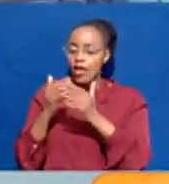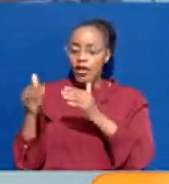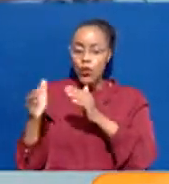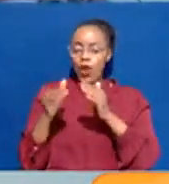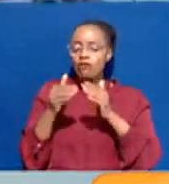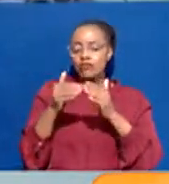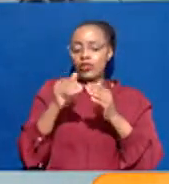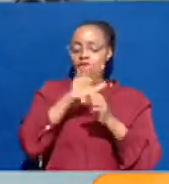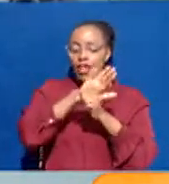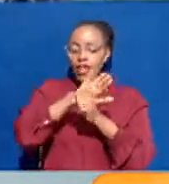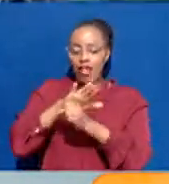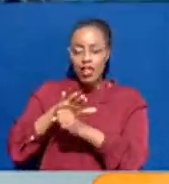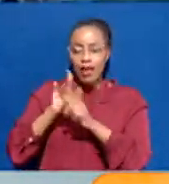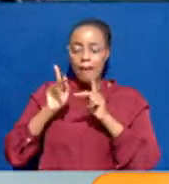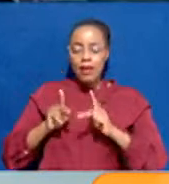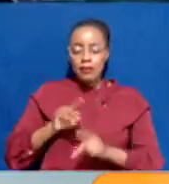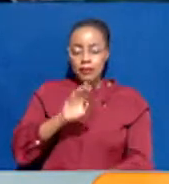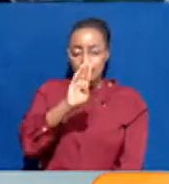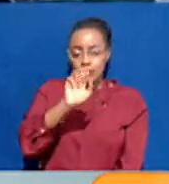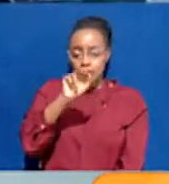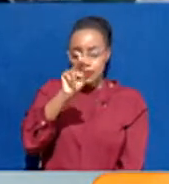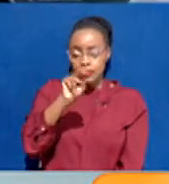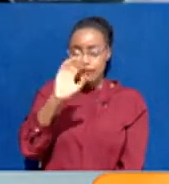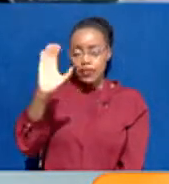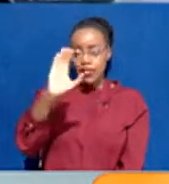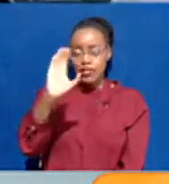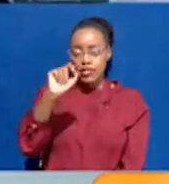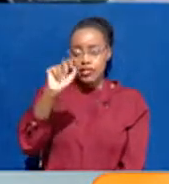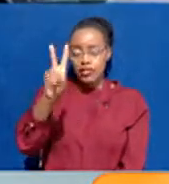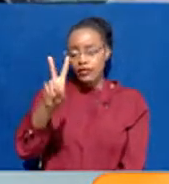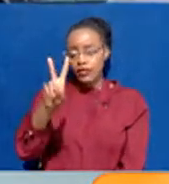any form of torture. Ben Kirui, Citizen TV, Nairobi.